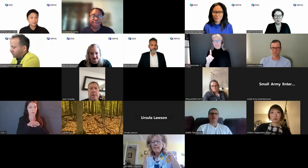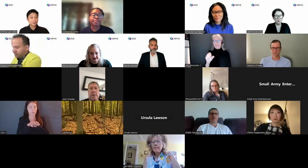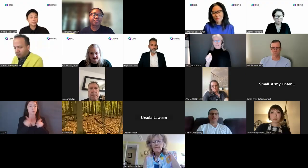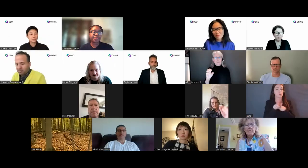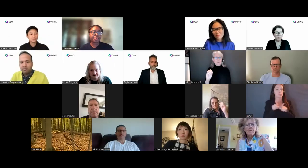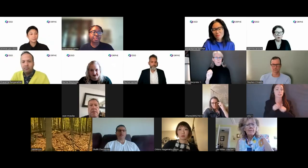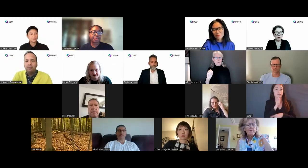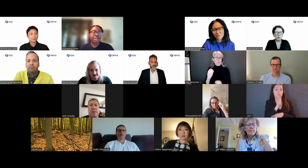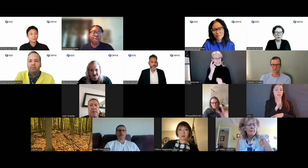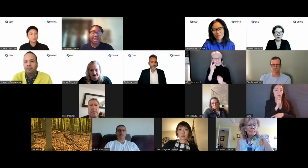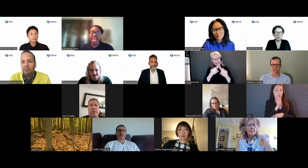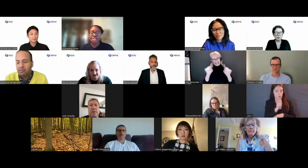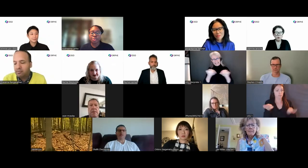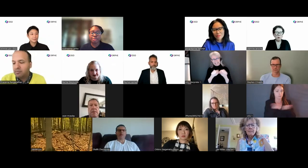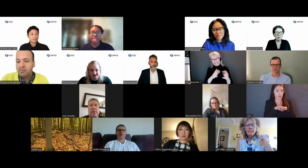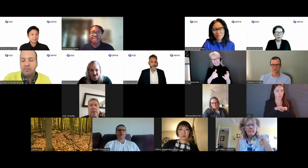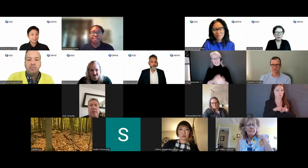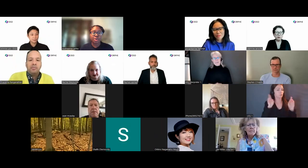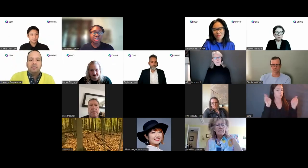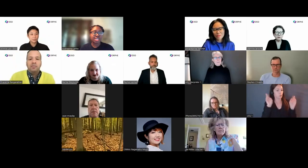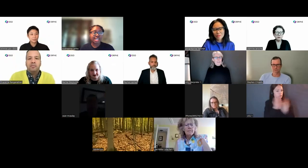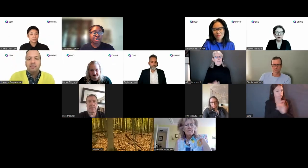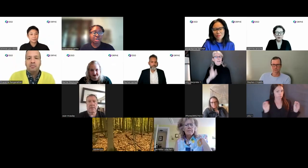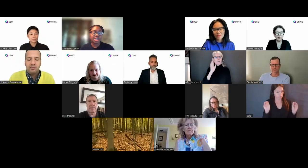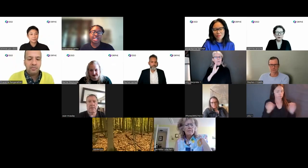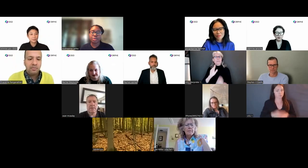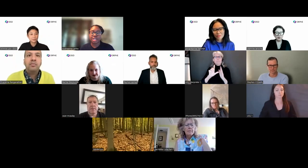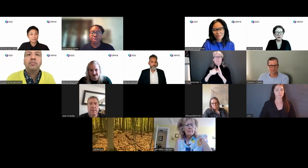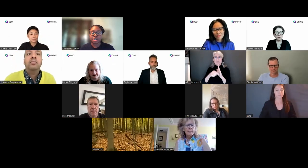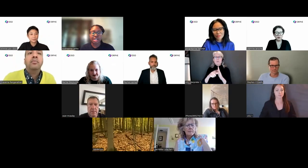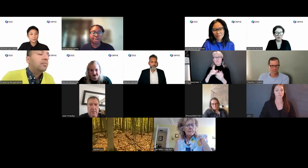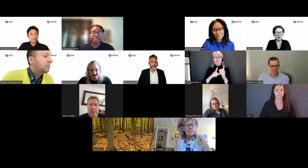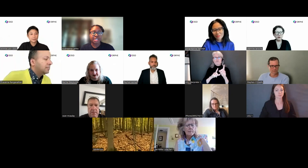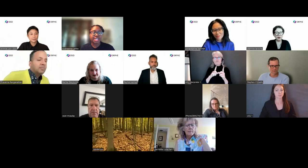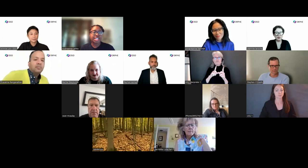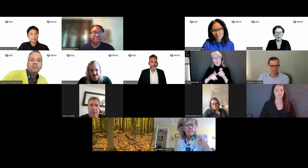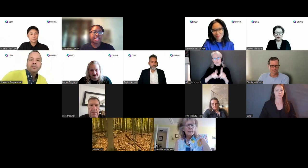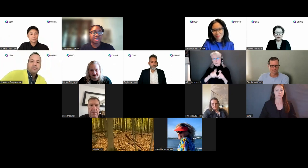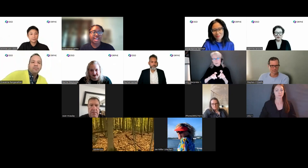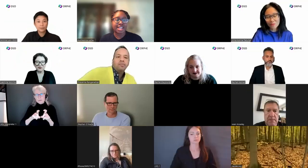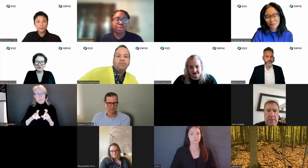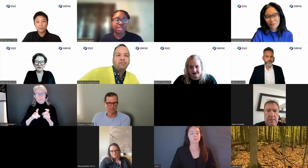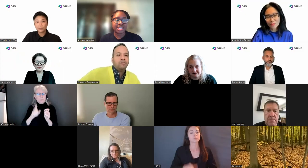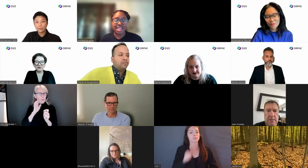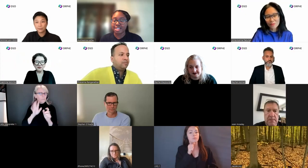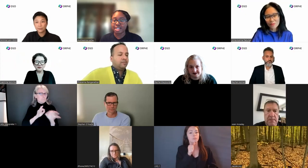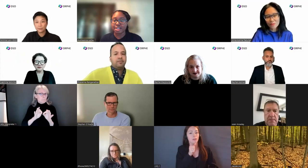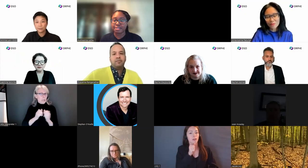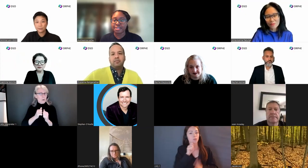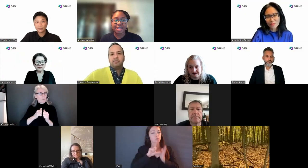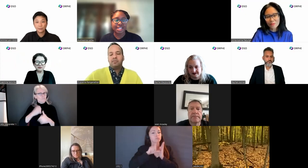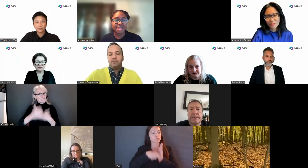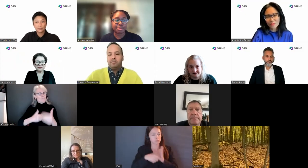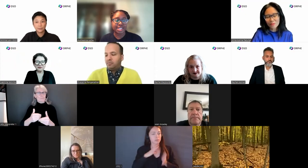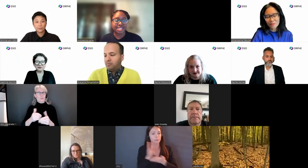at the moment. Okay. There will be time for questions later on, and Winnie will touch base on that towards the end